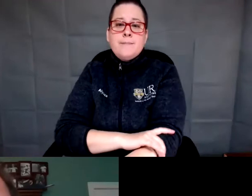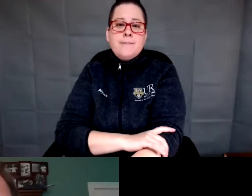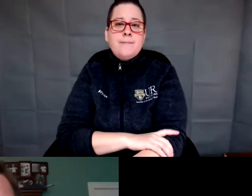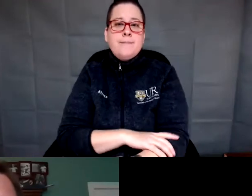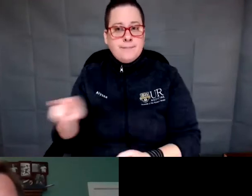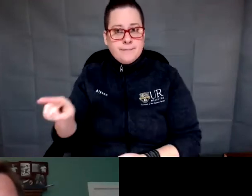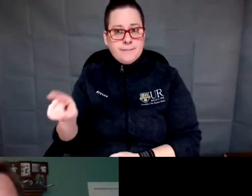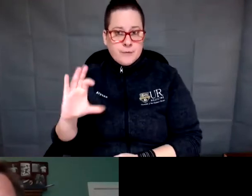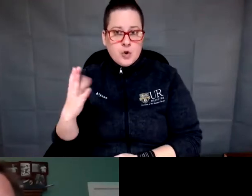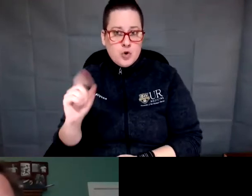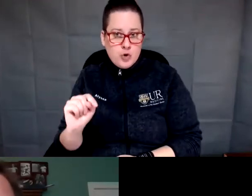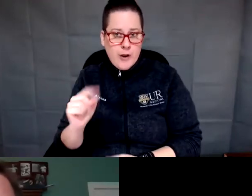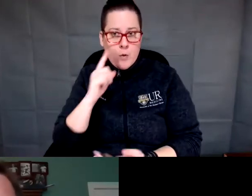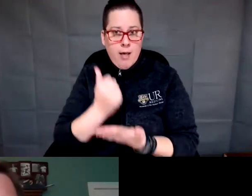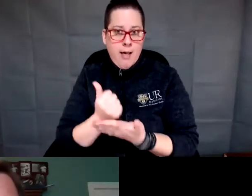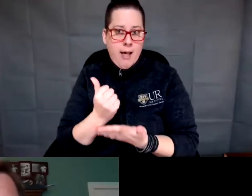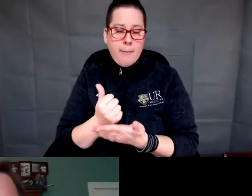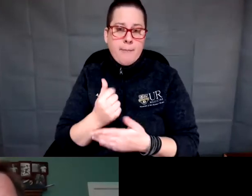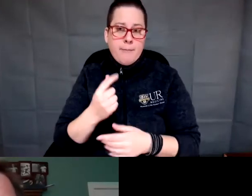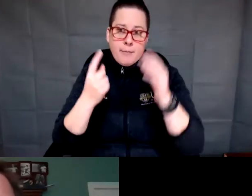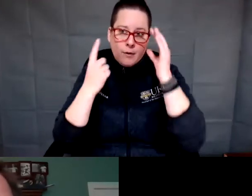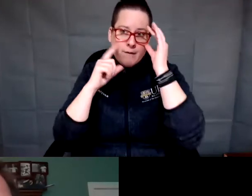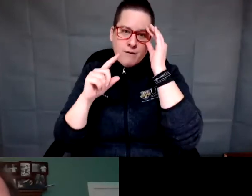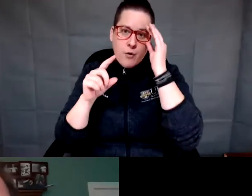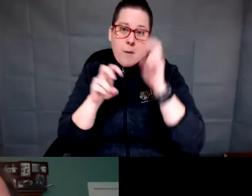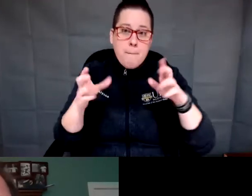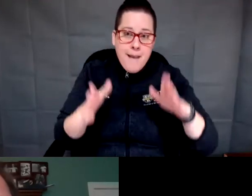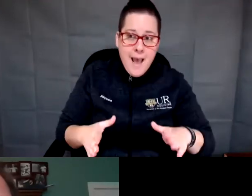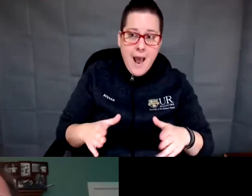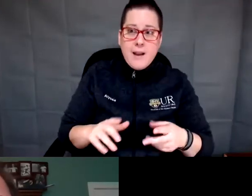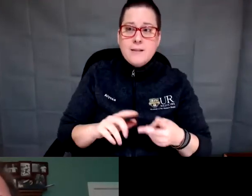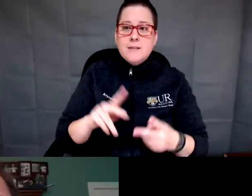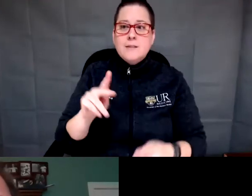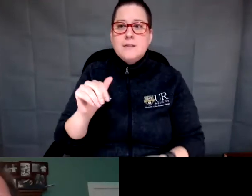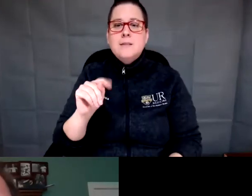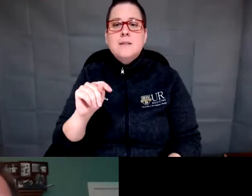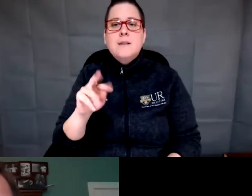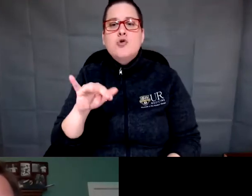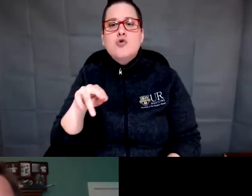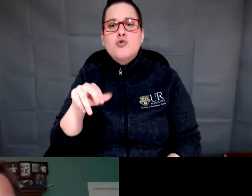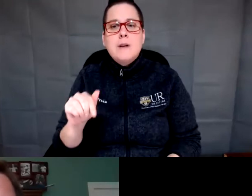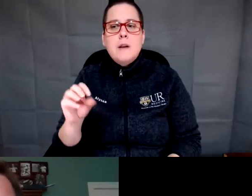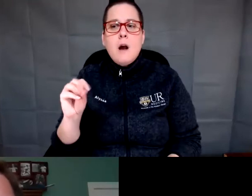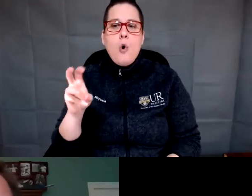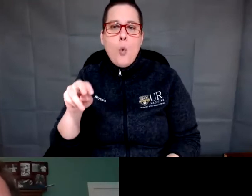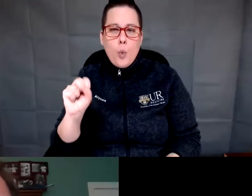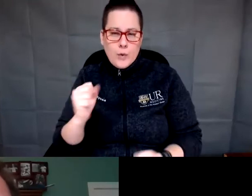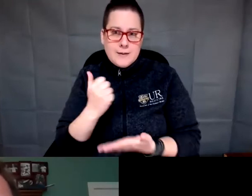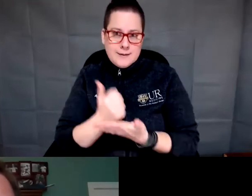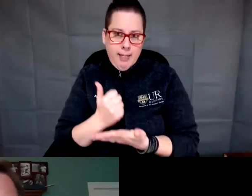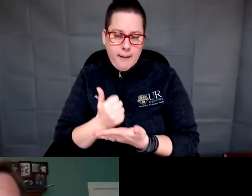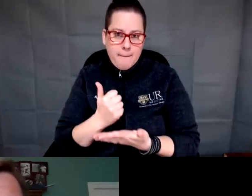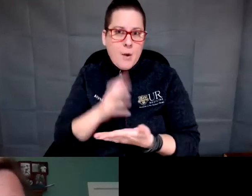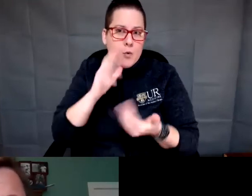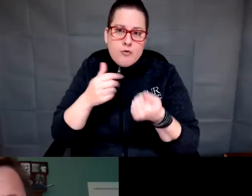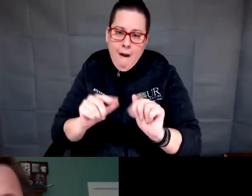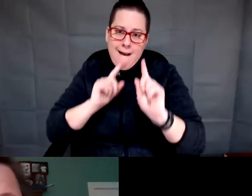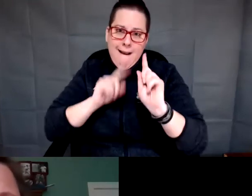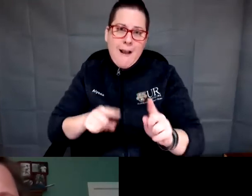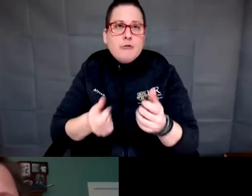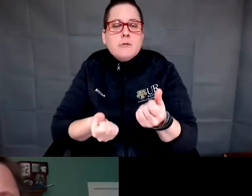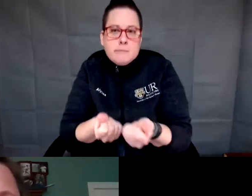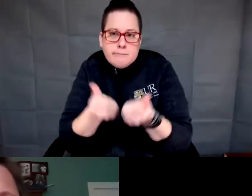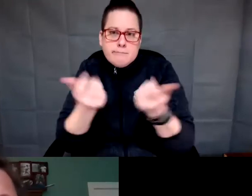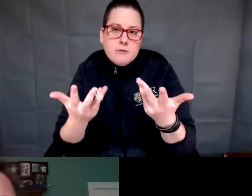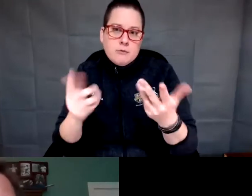chat to the panelists or to Patrina Owens, who will be helping with that. And then we will try to, like I said, try to answer them or certainly get back to you with